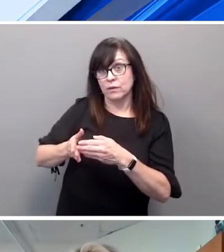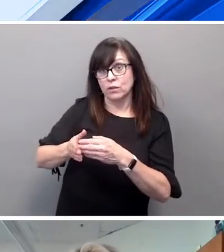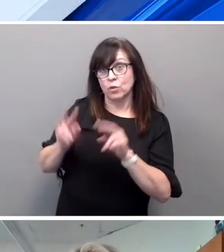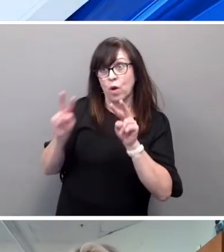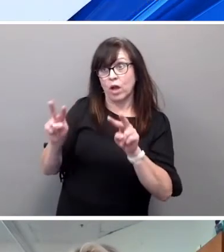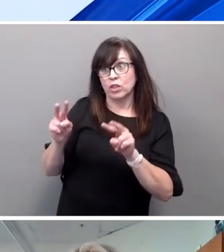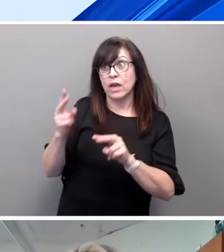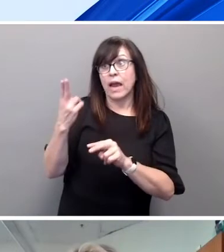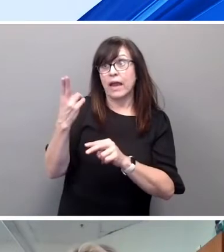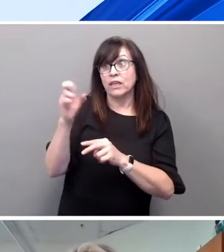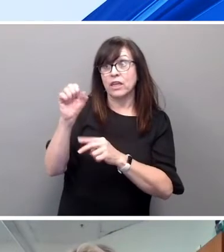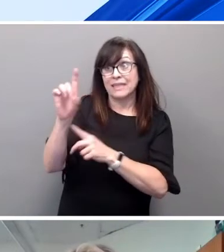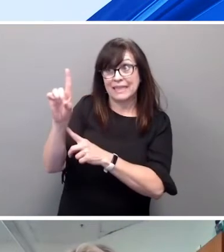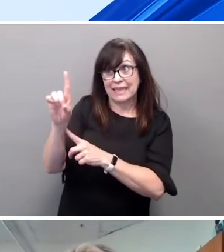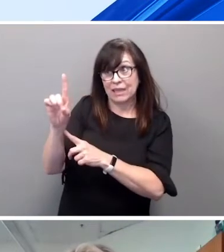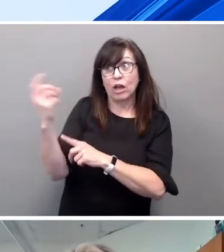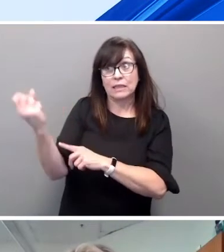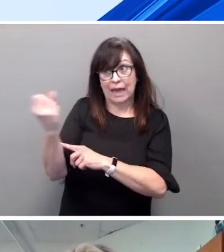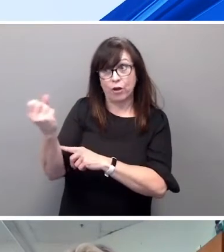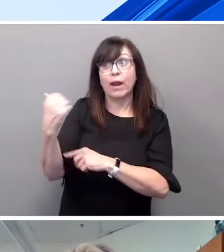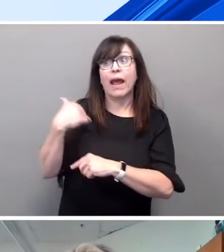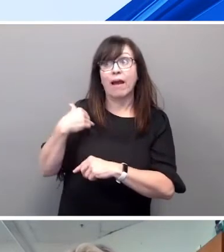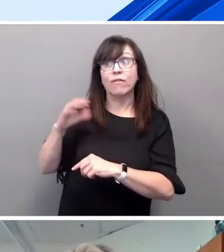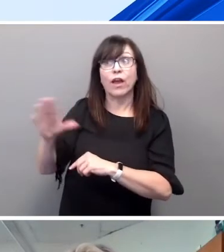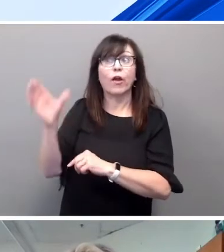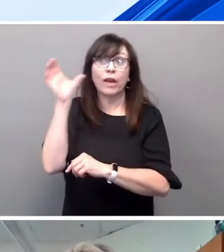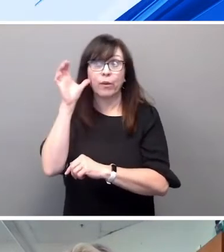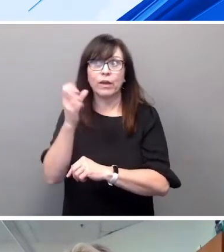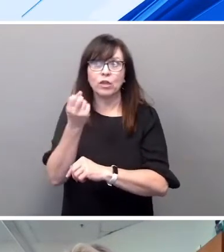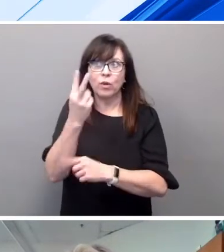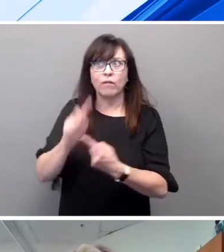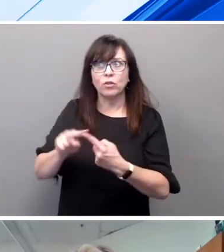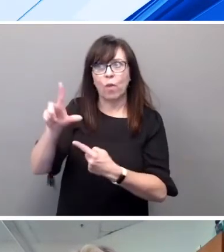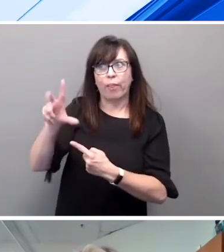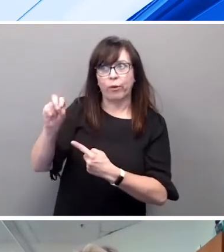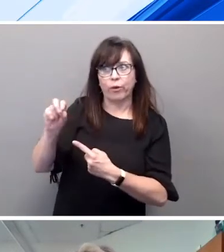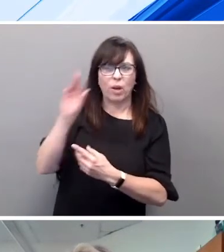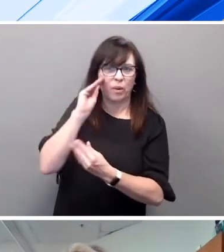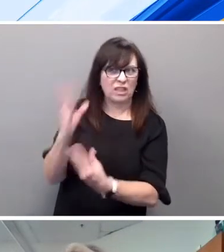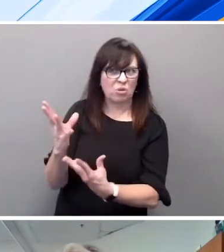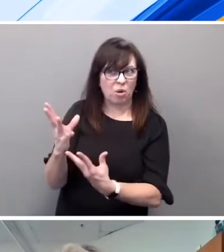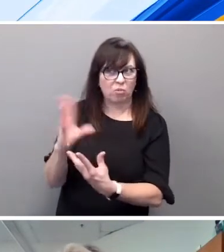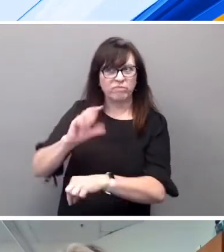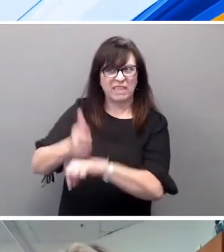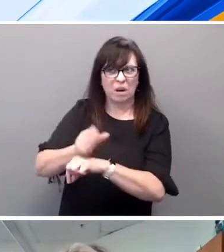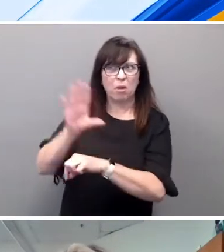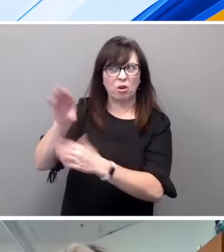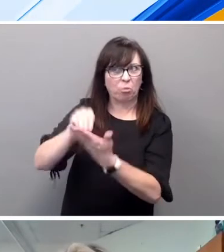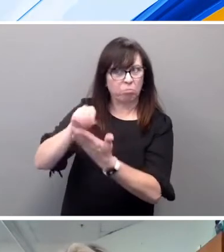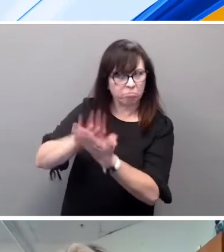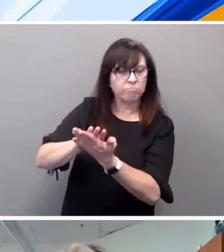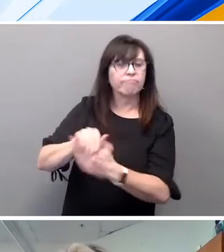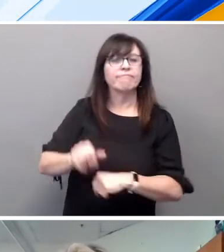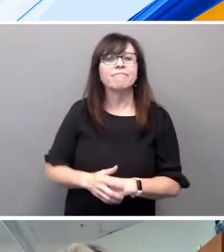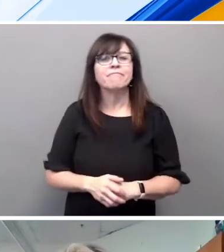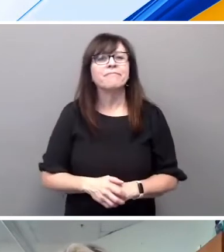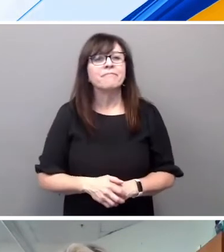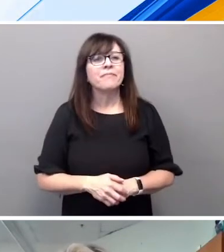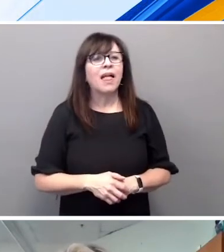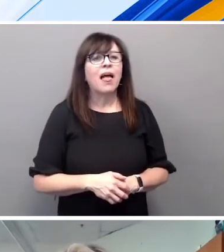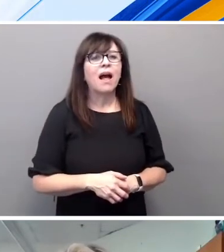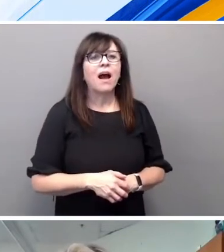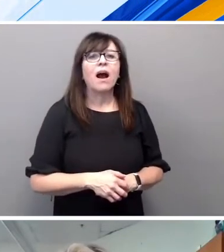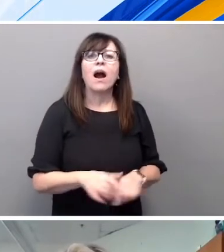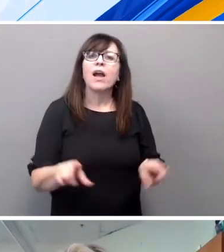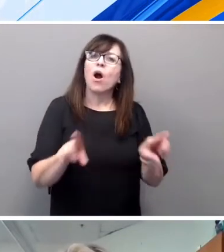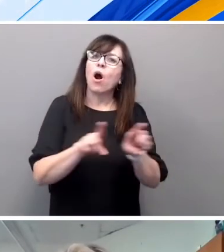Services Department hearing Saturday from noon to 1:30. So I just wanted to get that on your calendar. I want to say that